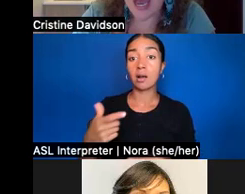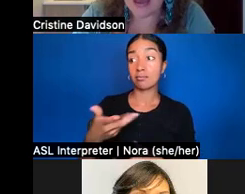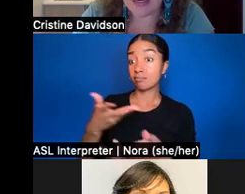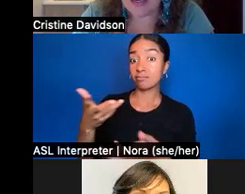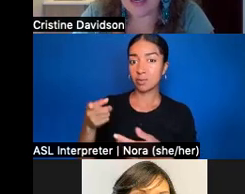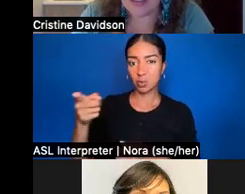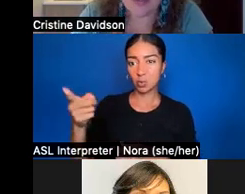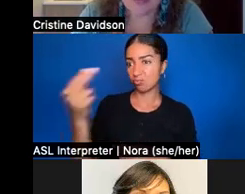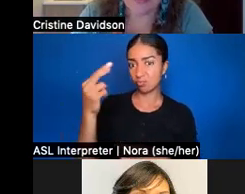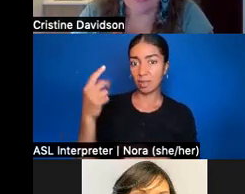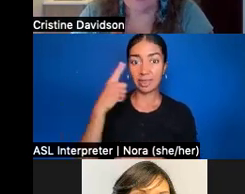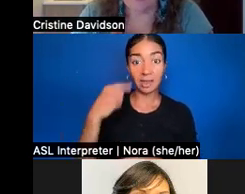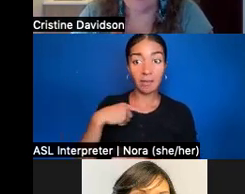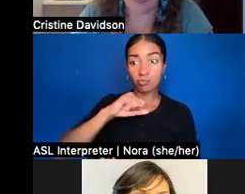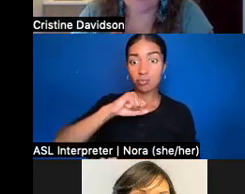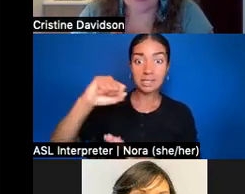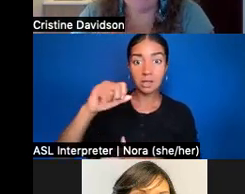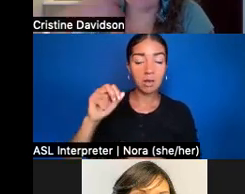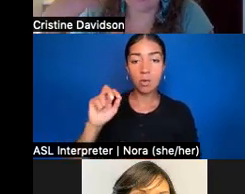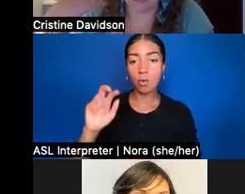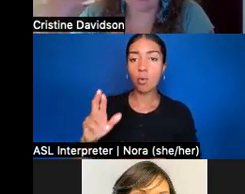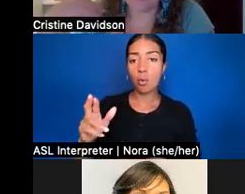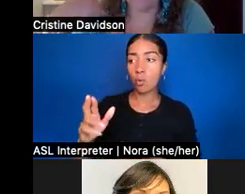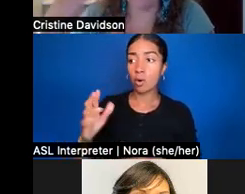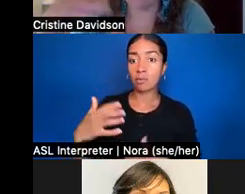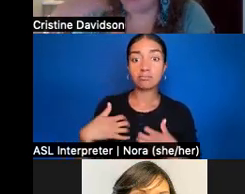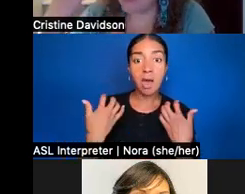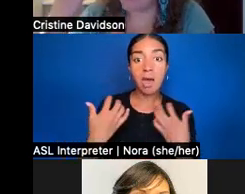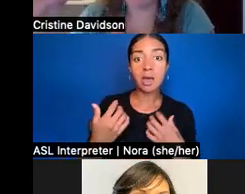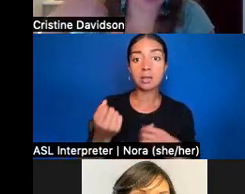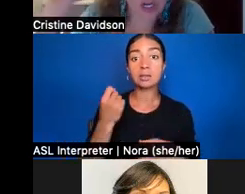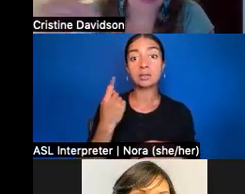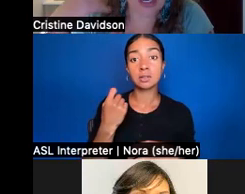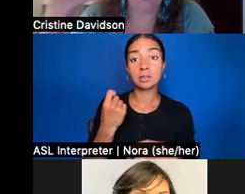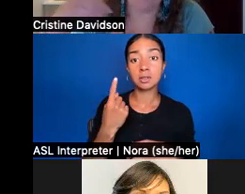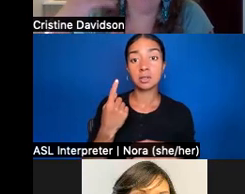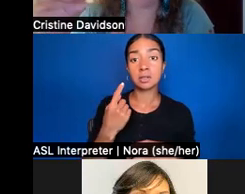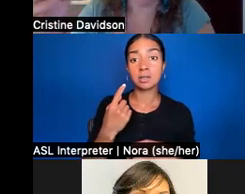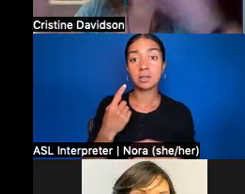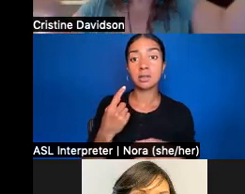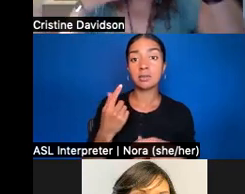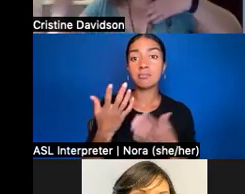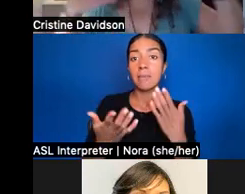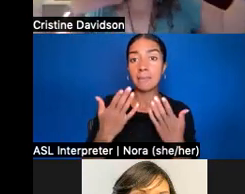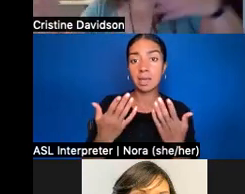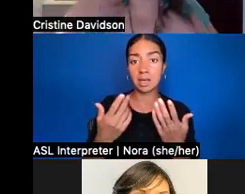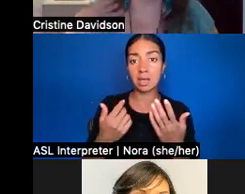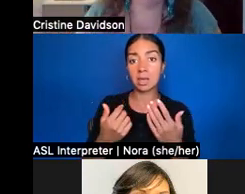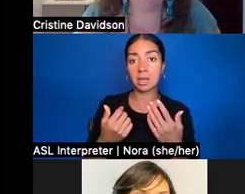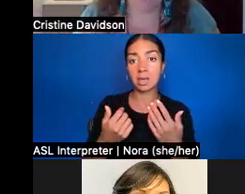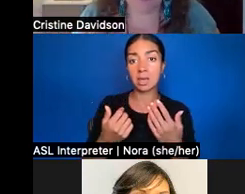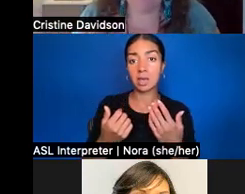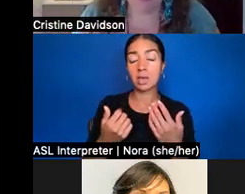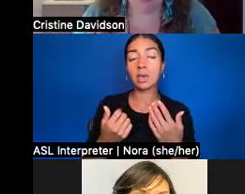I'm mad, you know, I can have like an external demonstration of we all know, we've